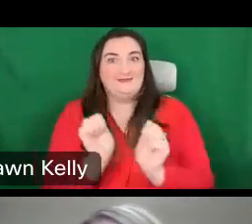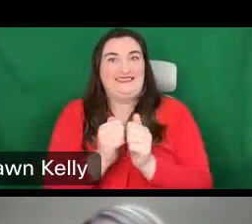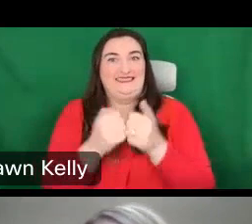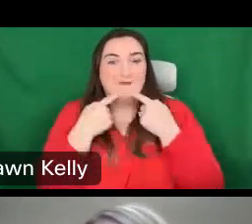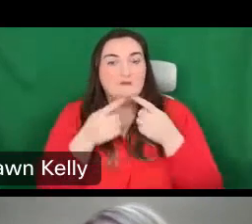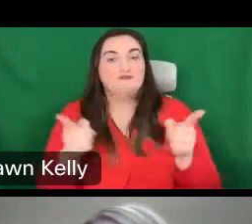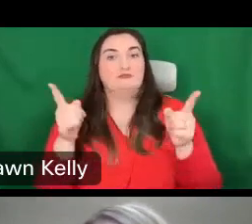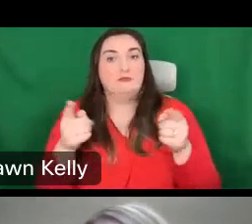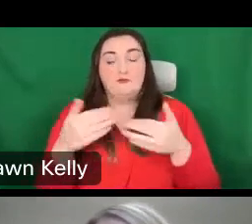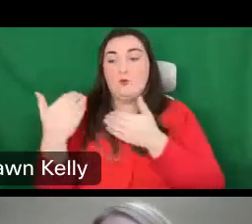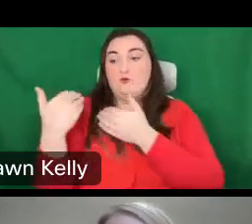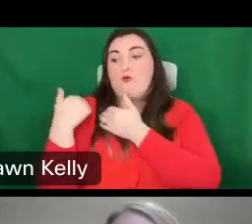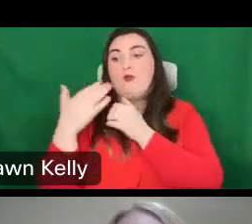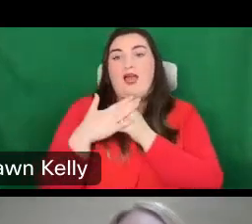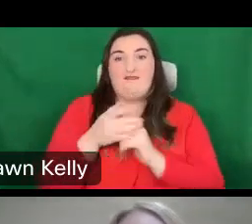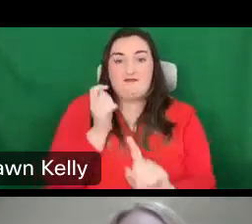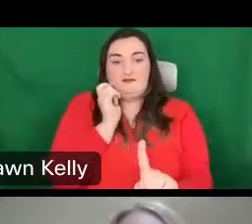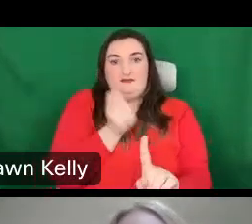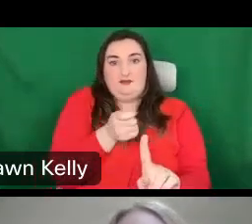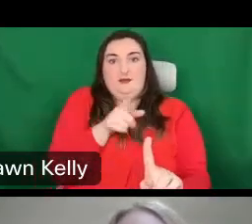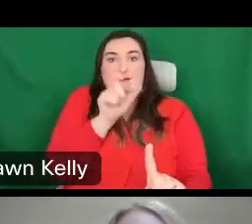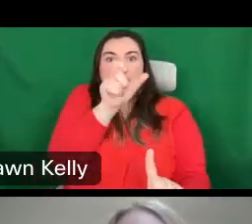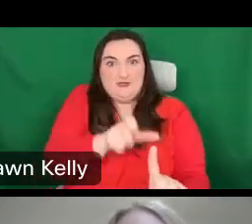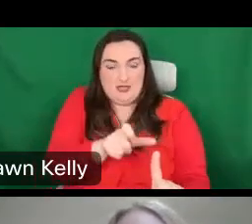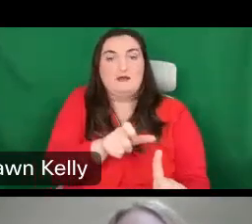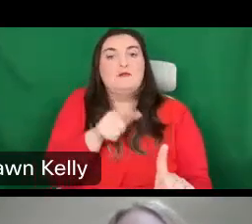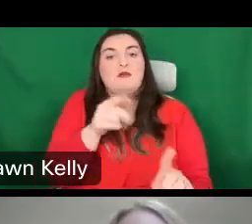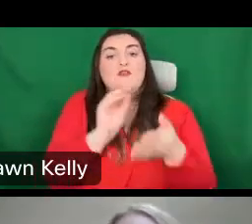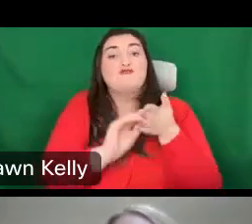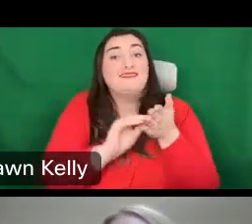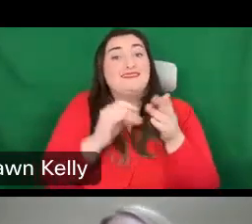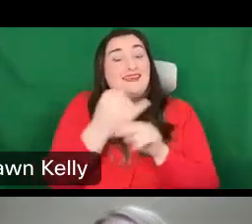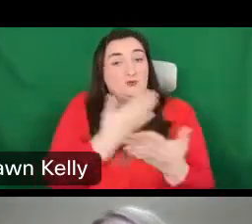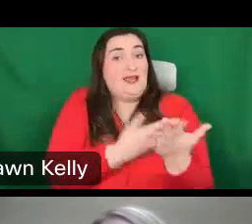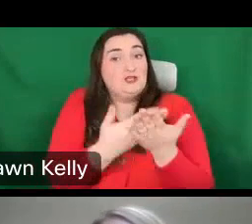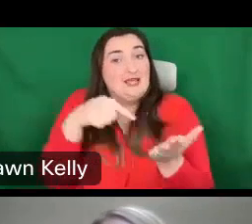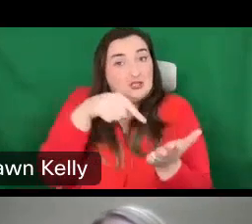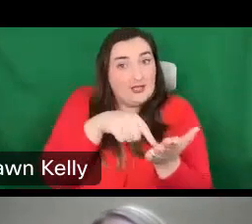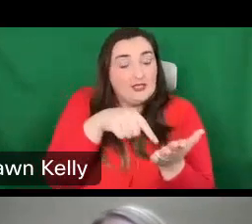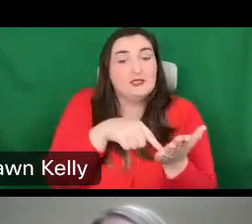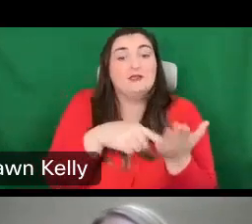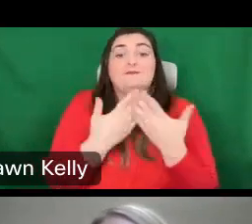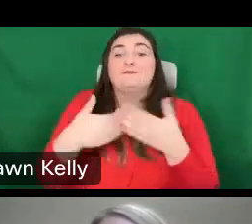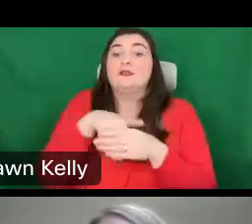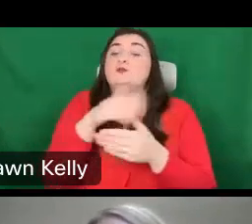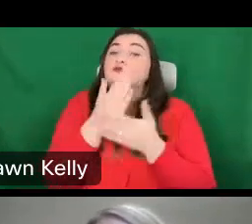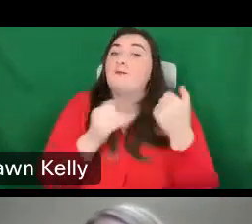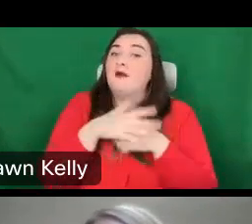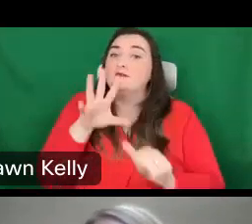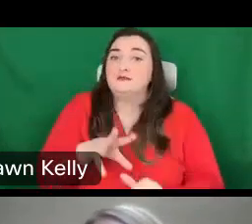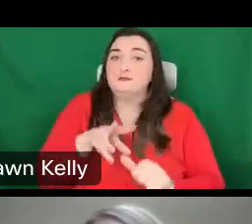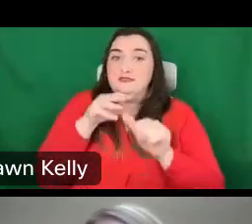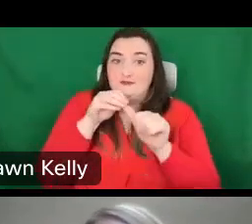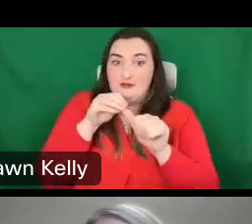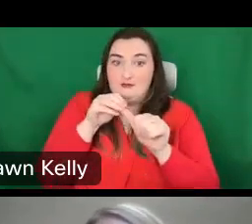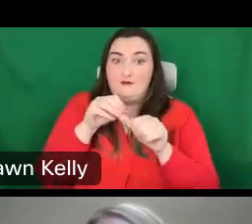designated persons. They are written into the legislation. It includes some of the specifics as to what should be